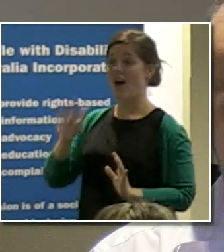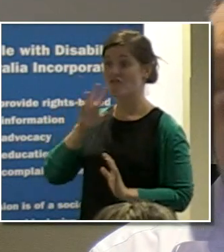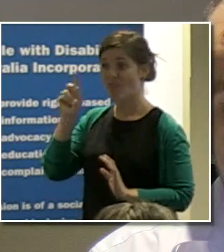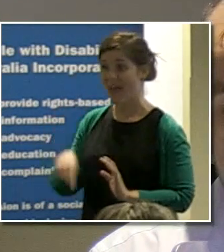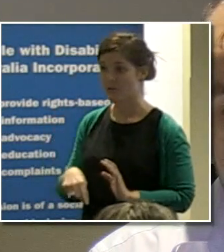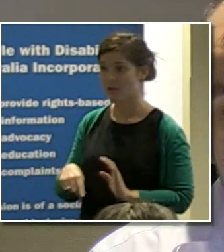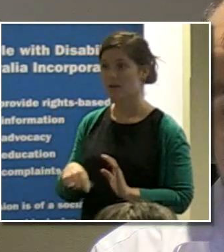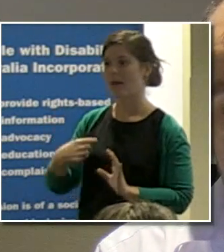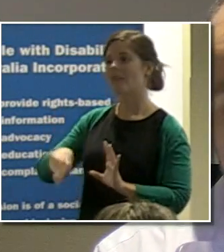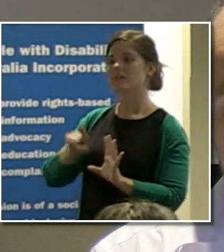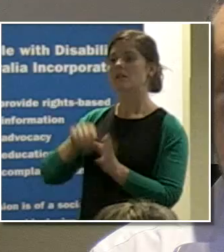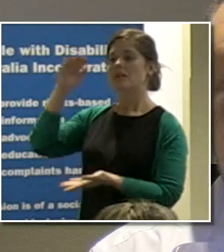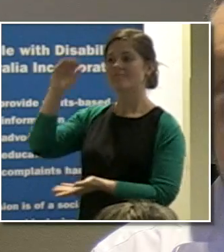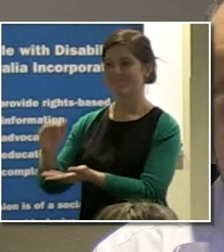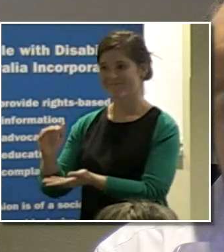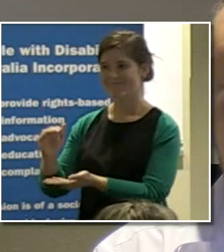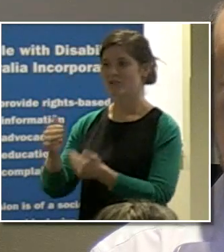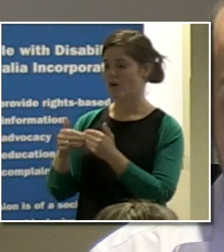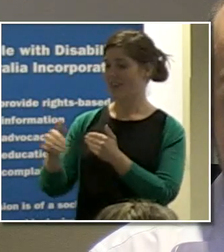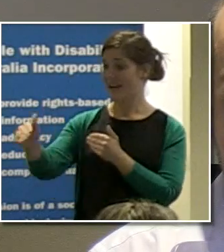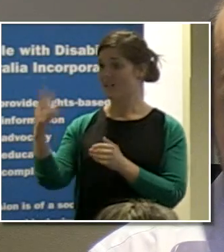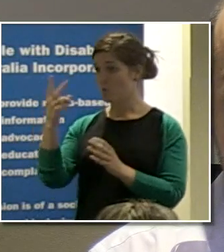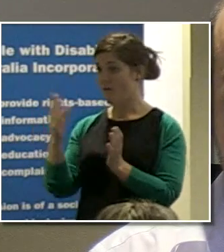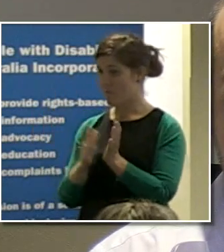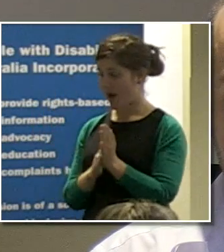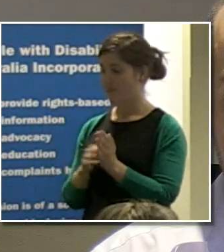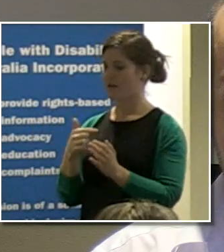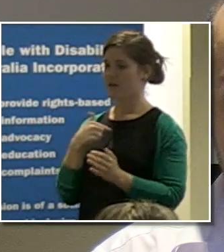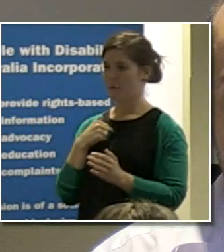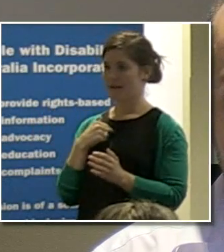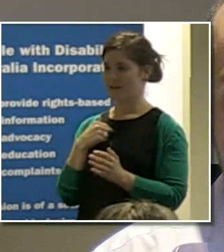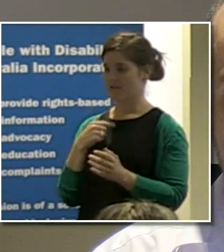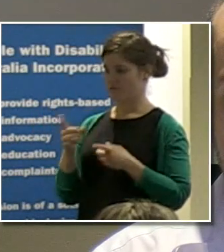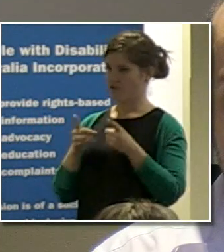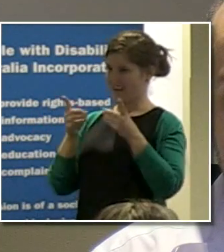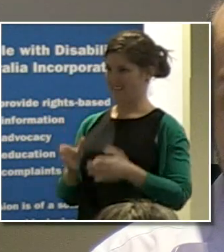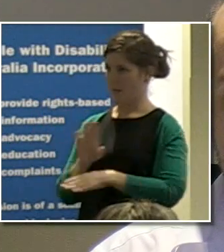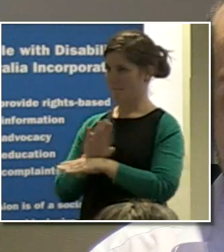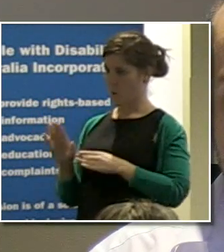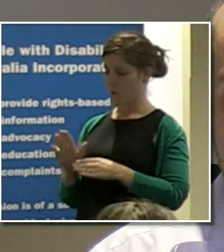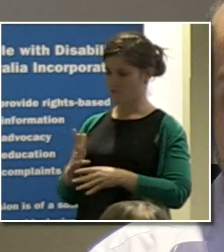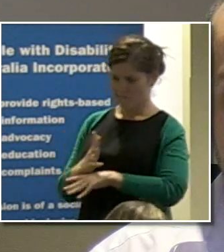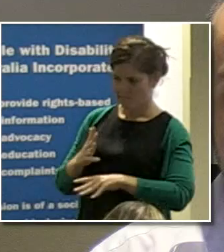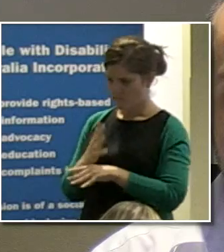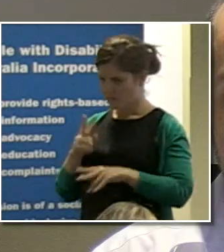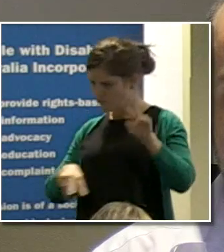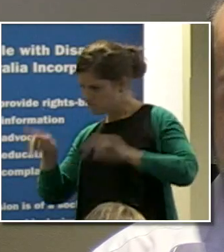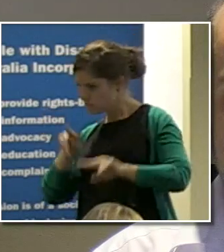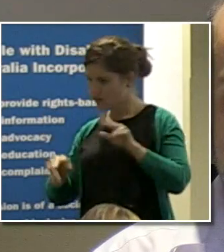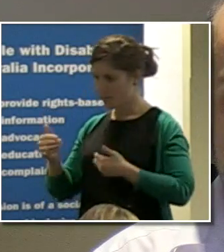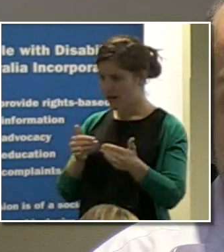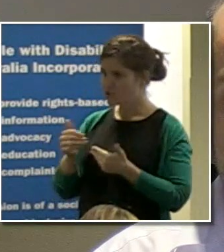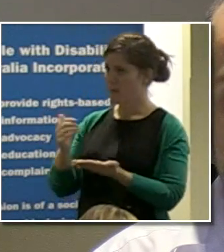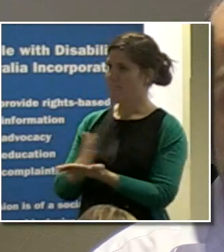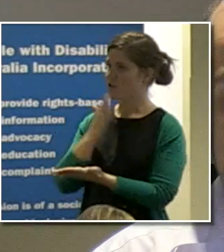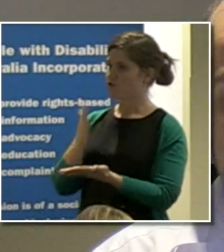heading in the right direction. For the next 12 months, what we've done is as directors, we've all worked very hard to try and make sure that